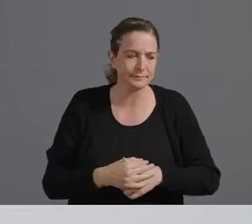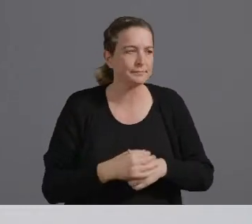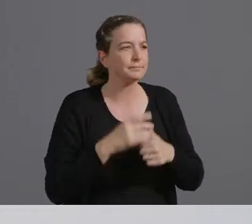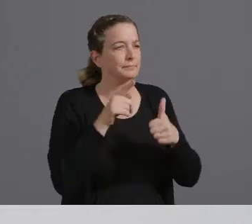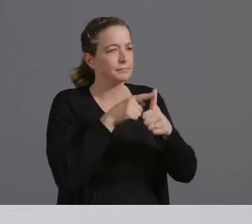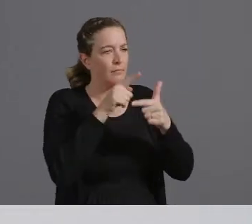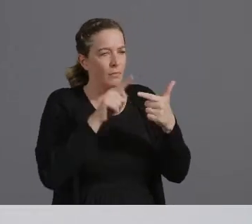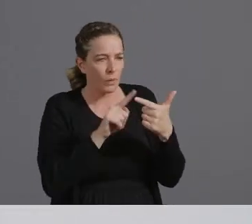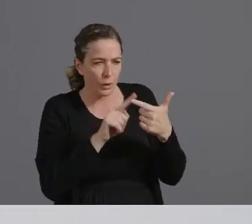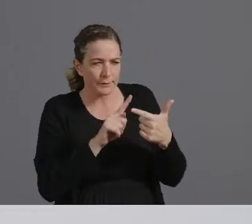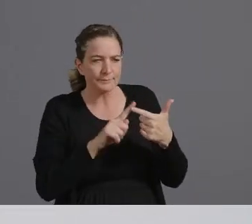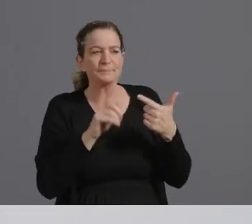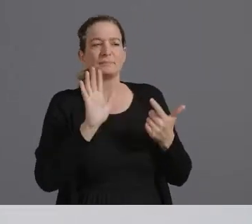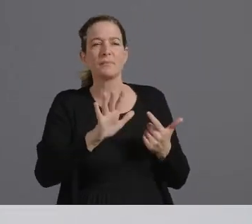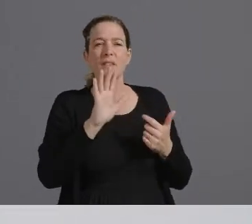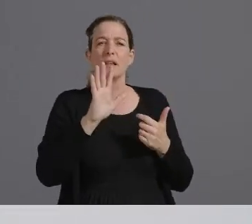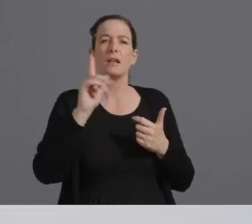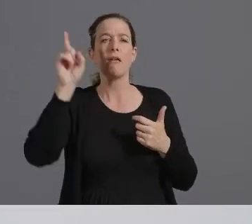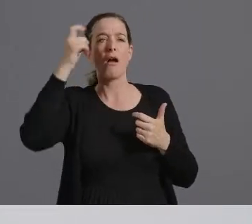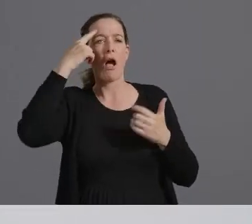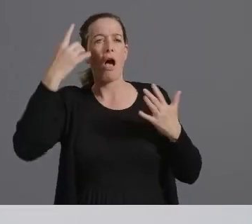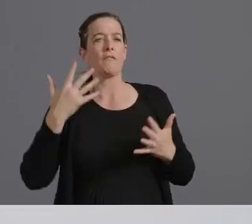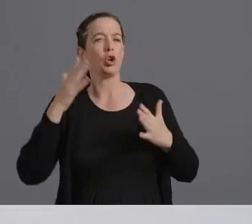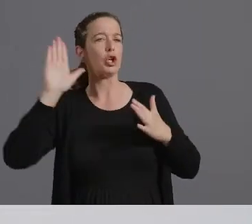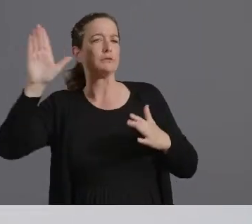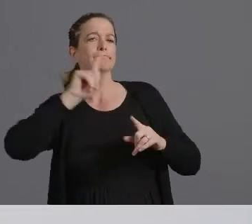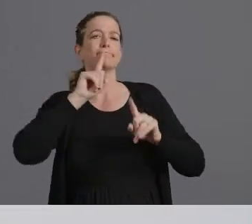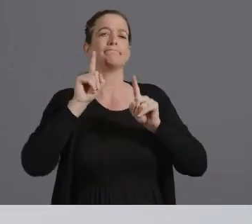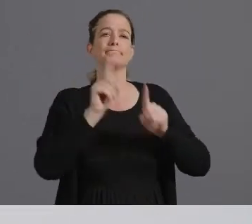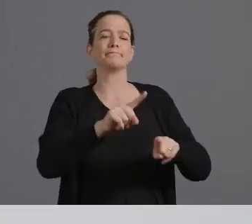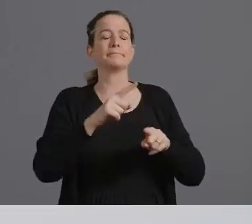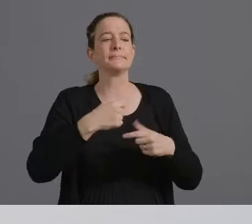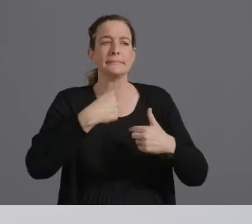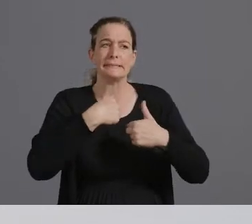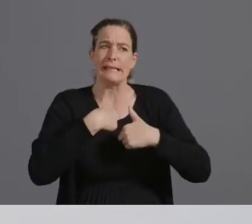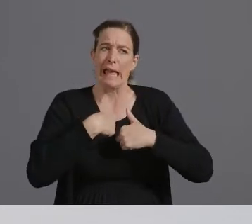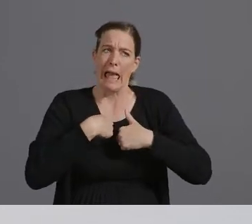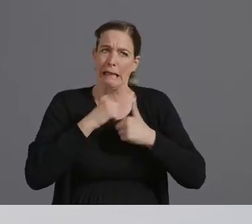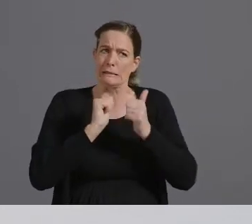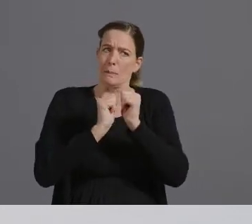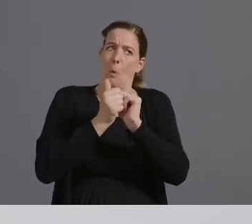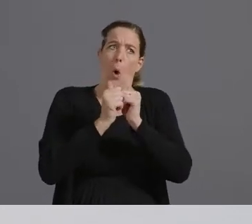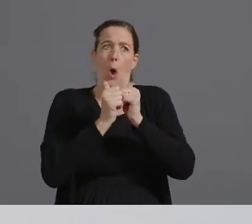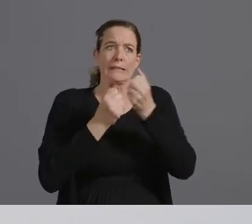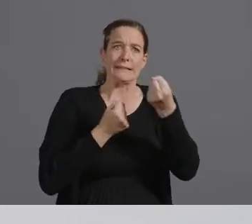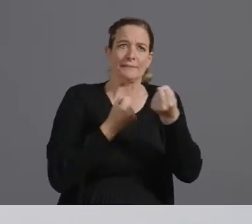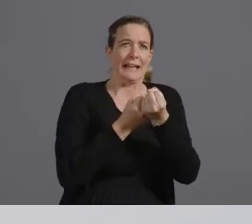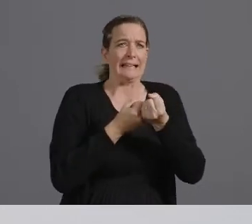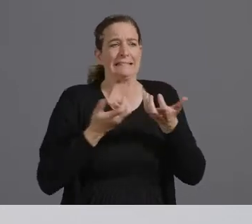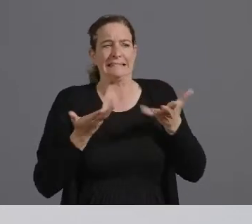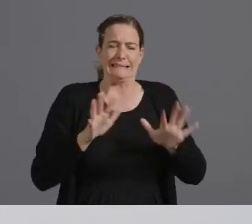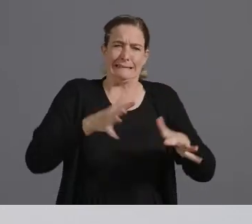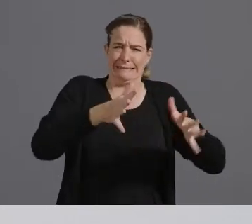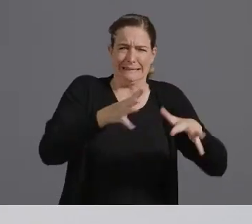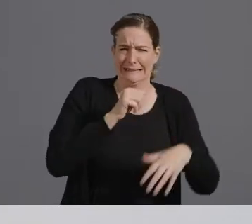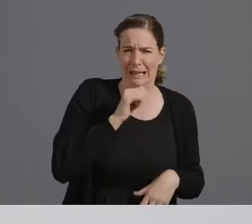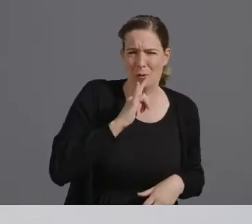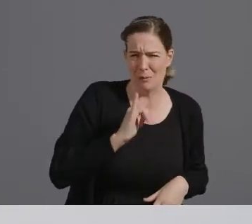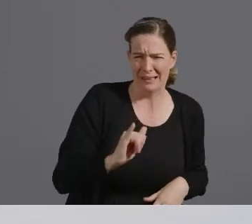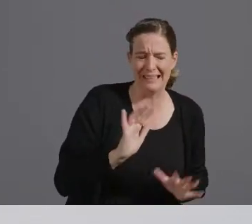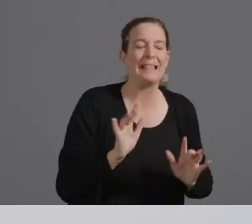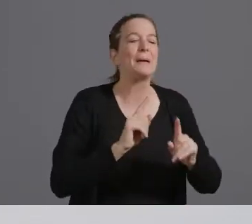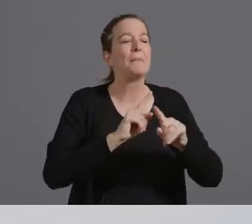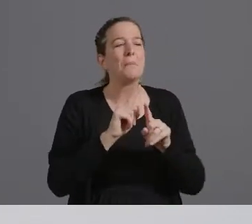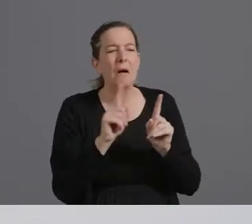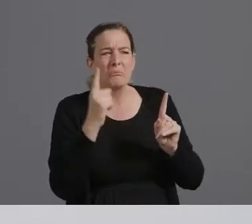sporting events. I'm not a huge sports fan, so hence my question, and neither were some of my editors. We were trying to understand because isn't